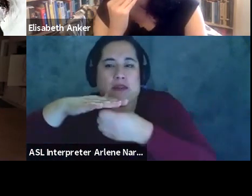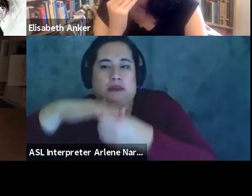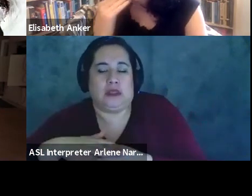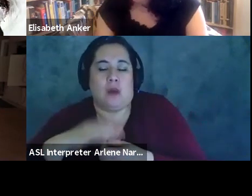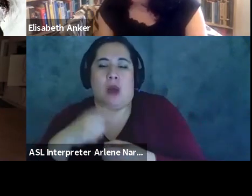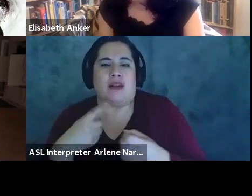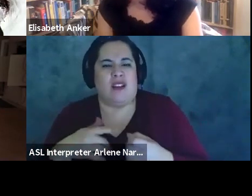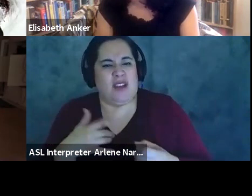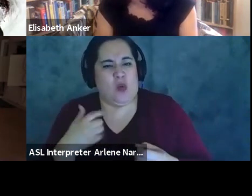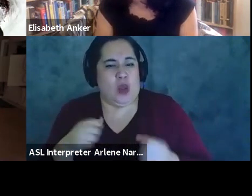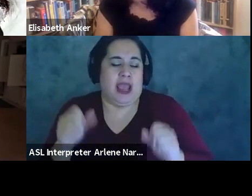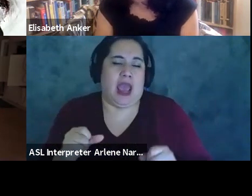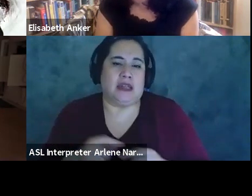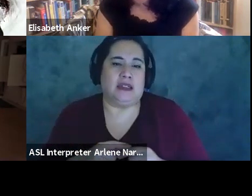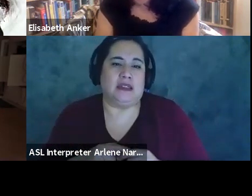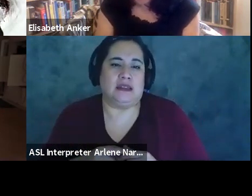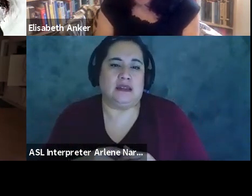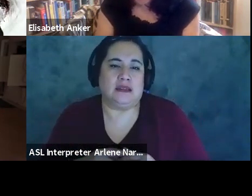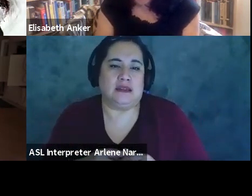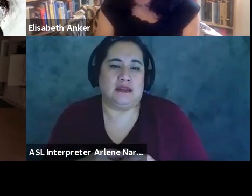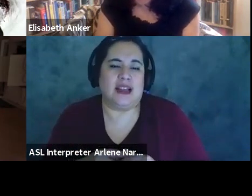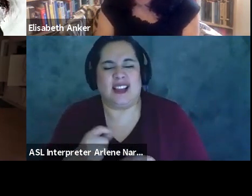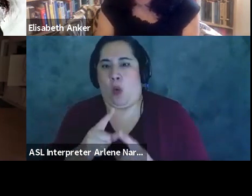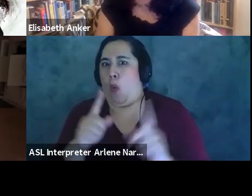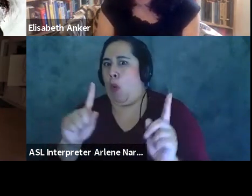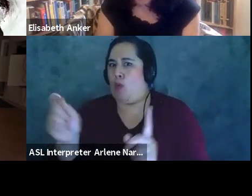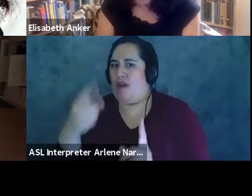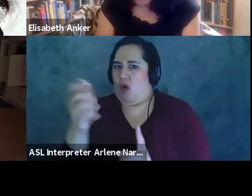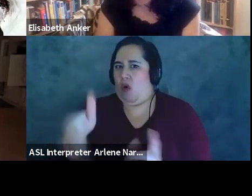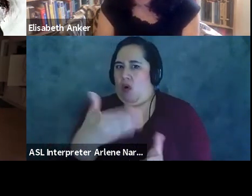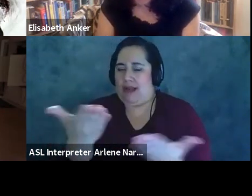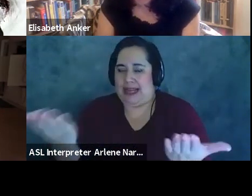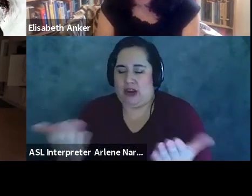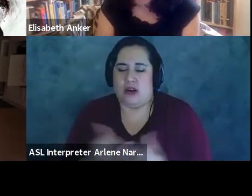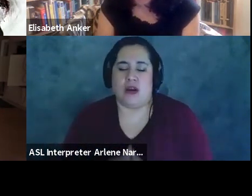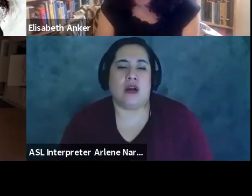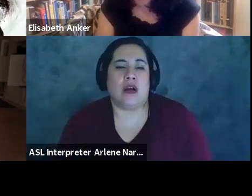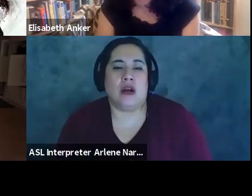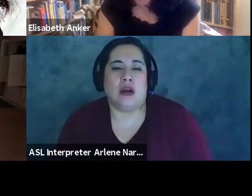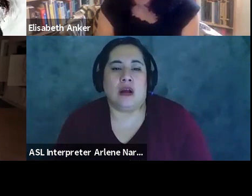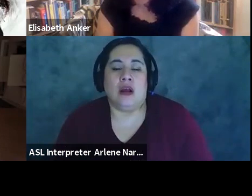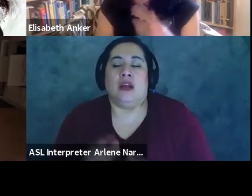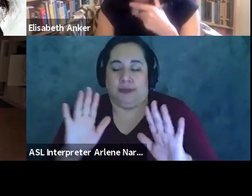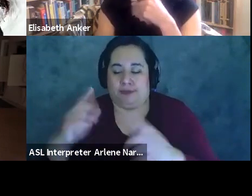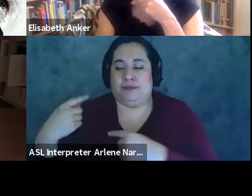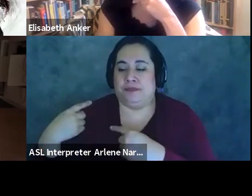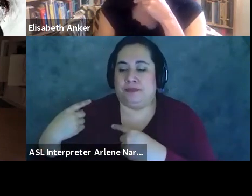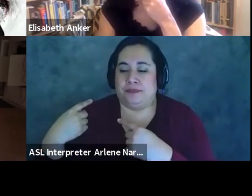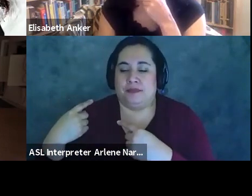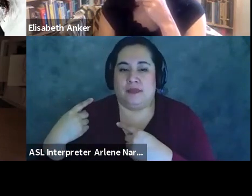one can, and this is an open question to everybody, you know, insofar